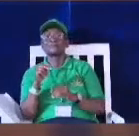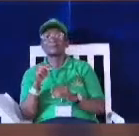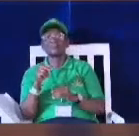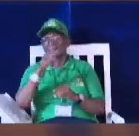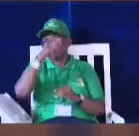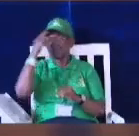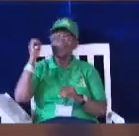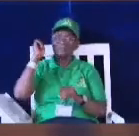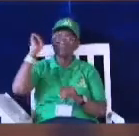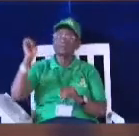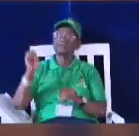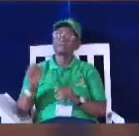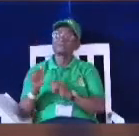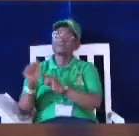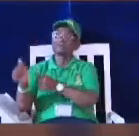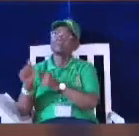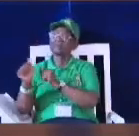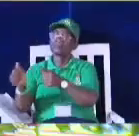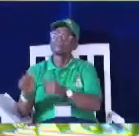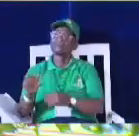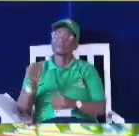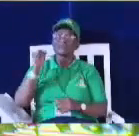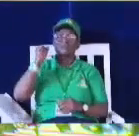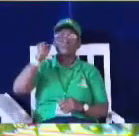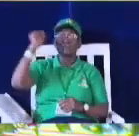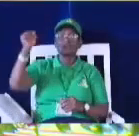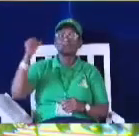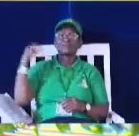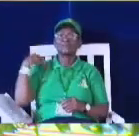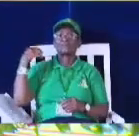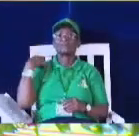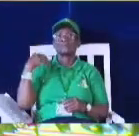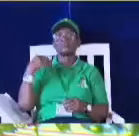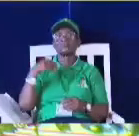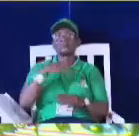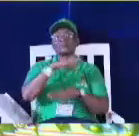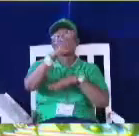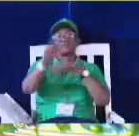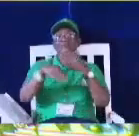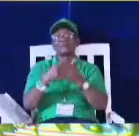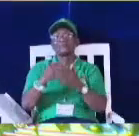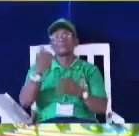because he followed his master all the way.